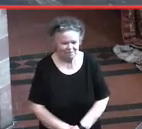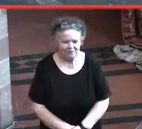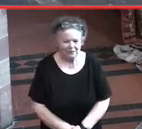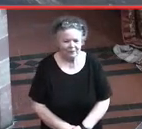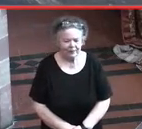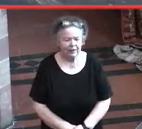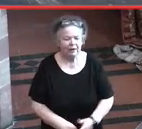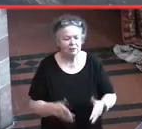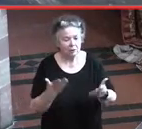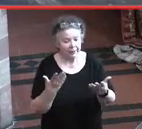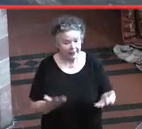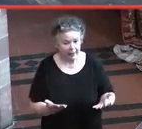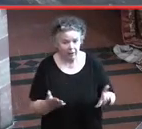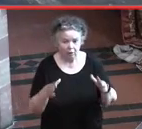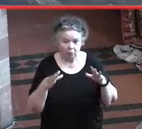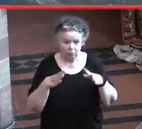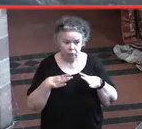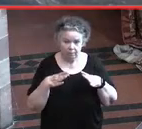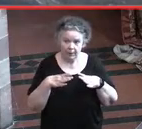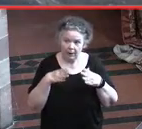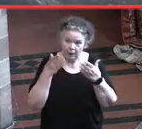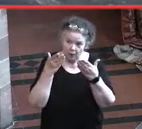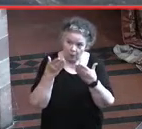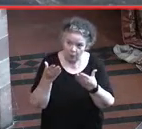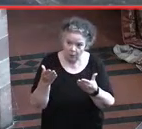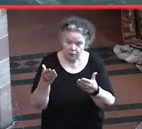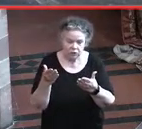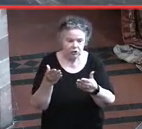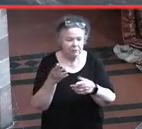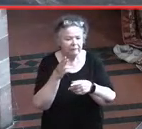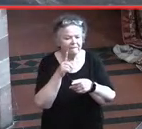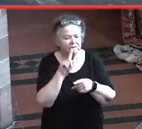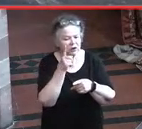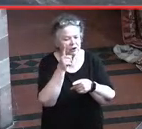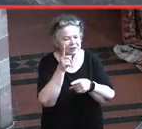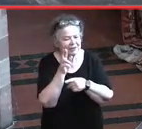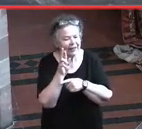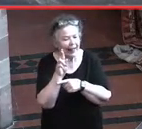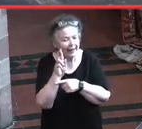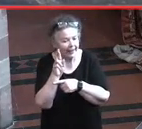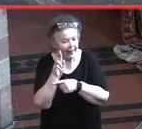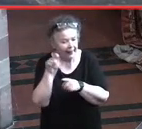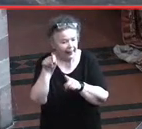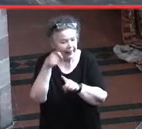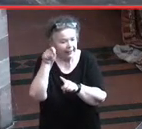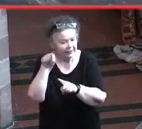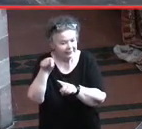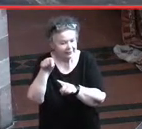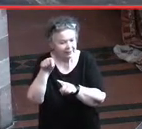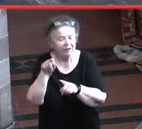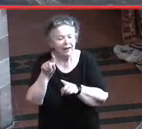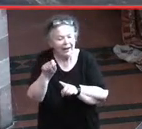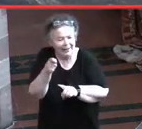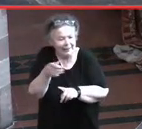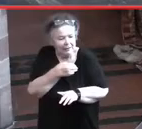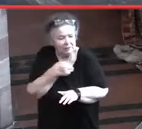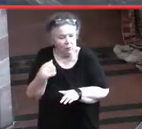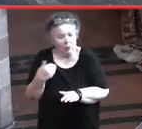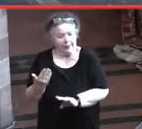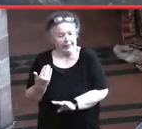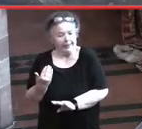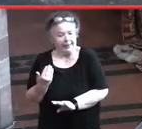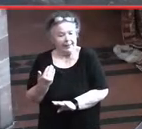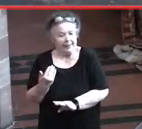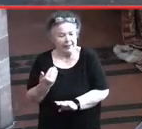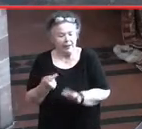So as we prepare to worship, we light the candle first lit at the conference service this morning, as a